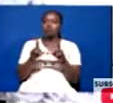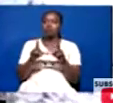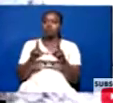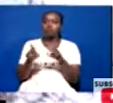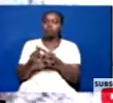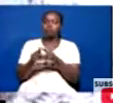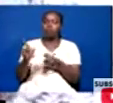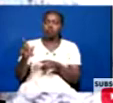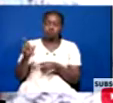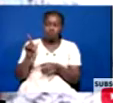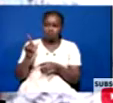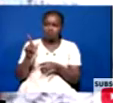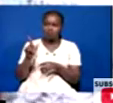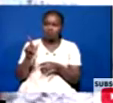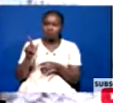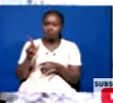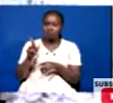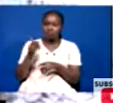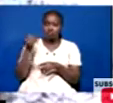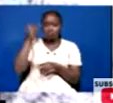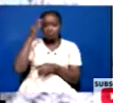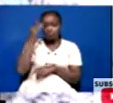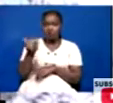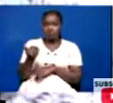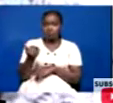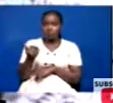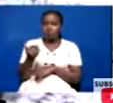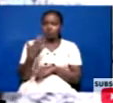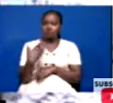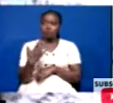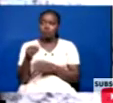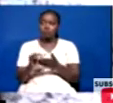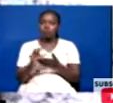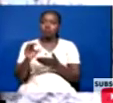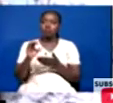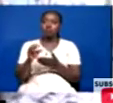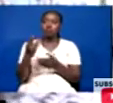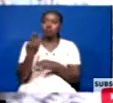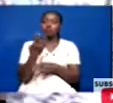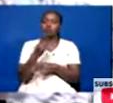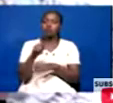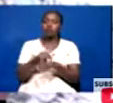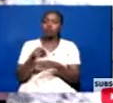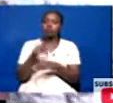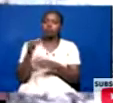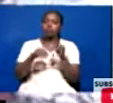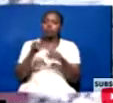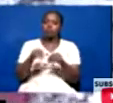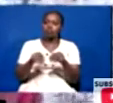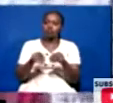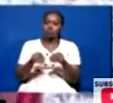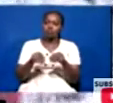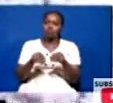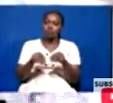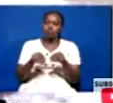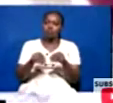law. It's not understood why ballot papers are being delivered after 24 hours after they've been cast, if they were cast at